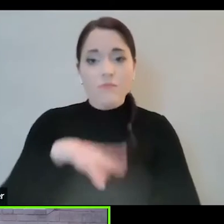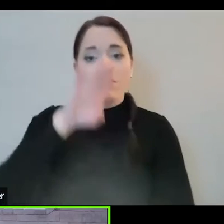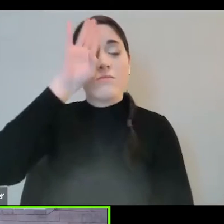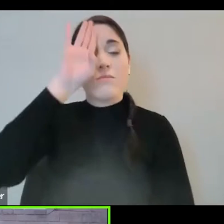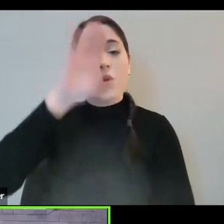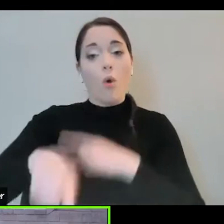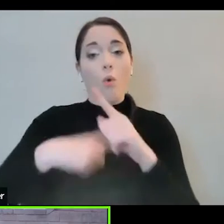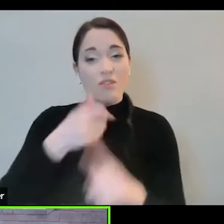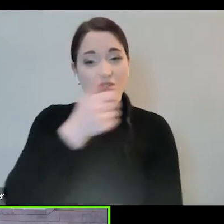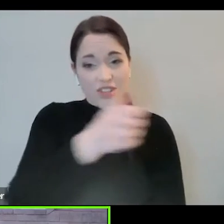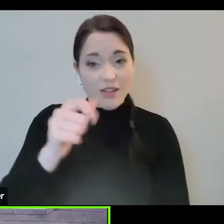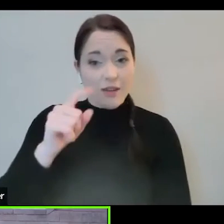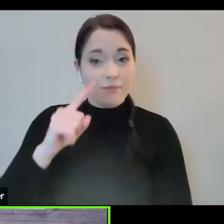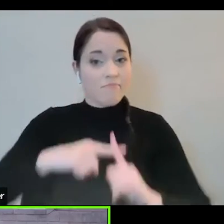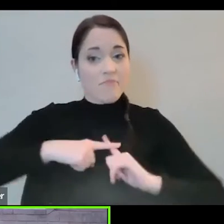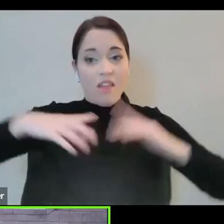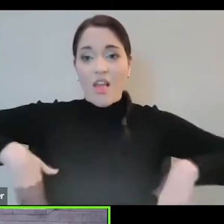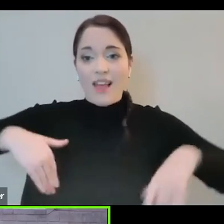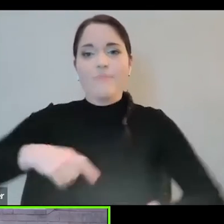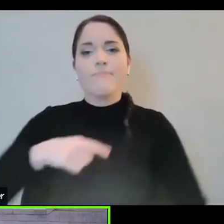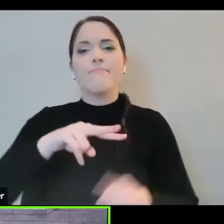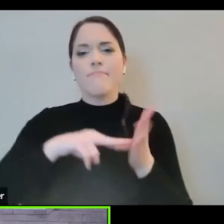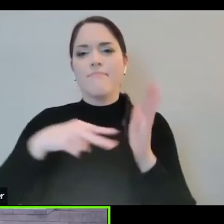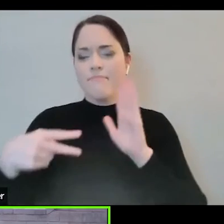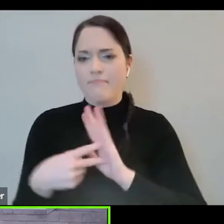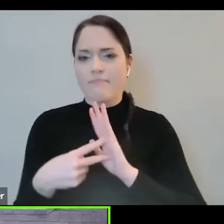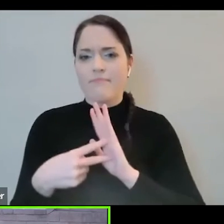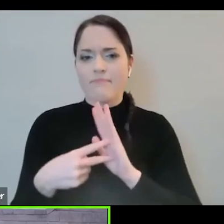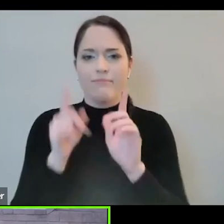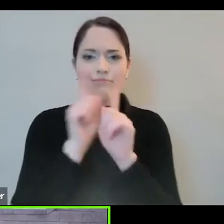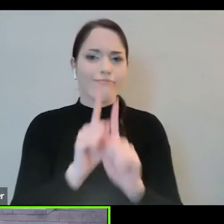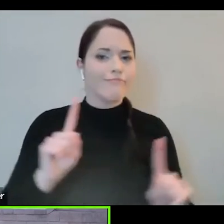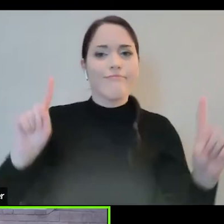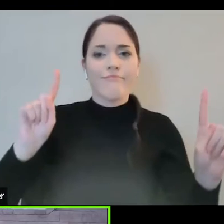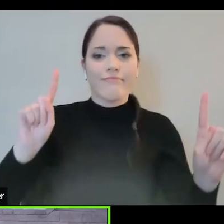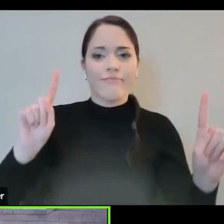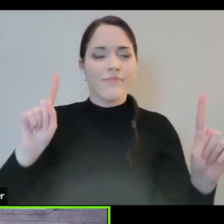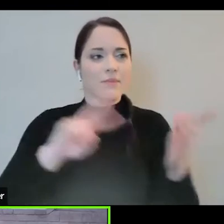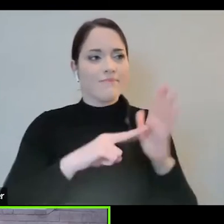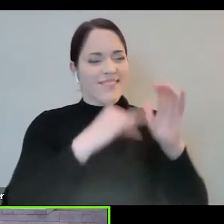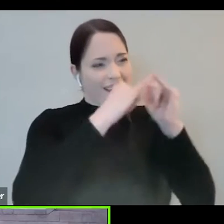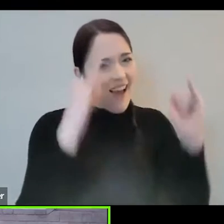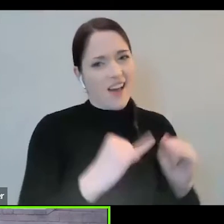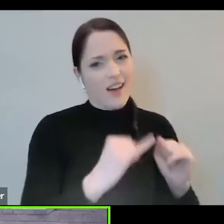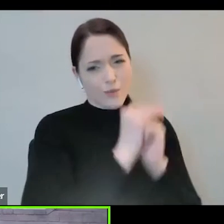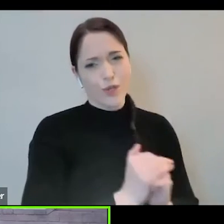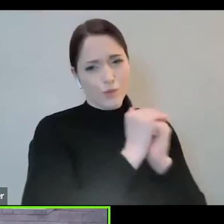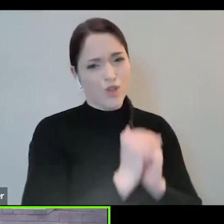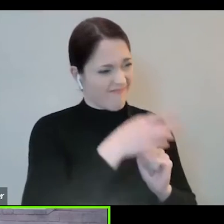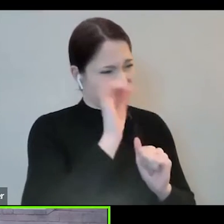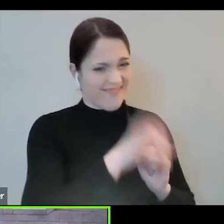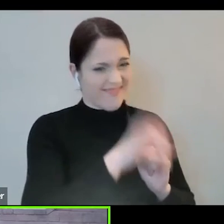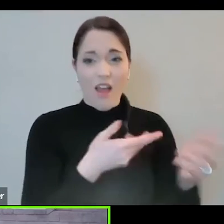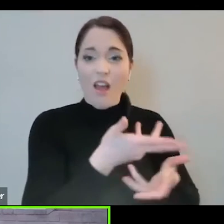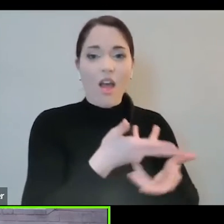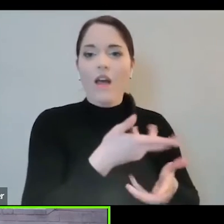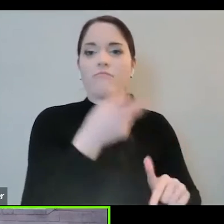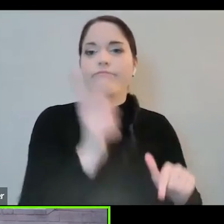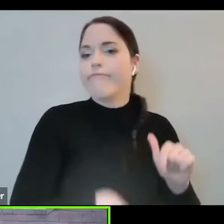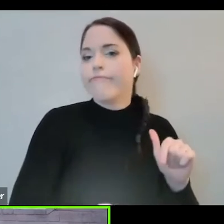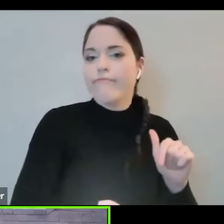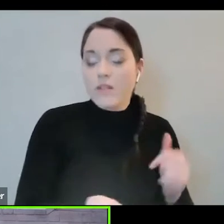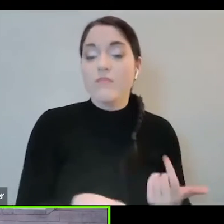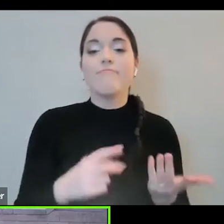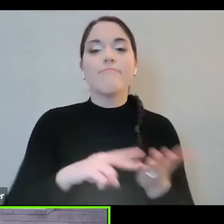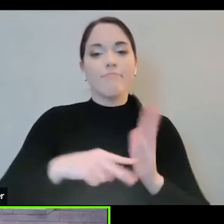were non-believers, you were enticed and led astray to idols that could not communicate. Therefore,